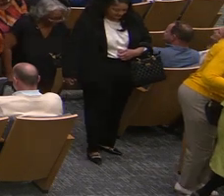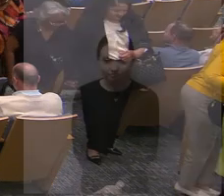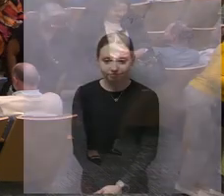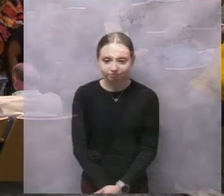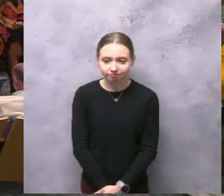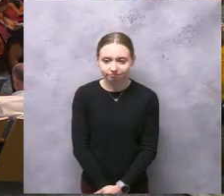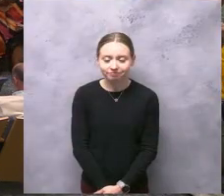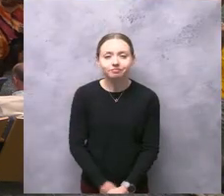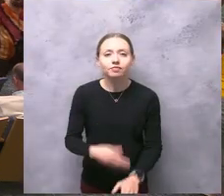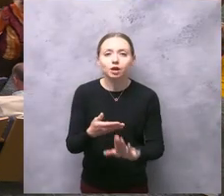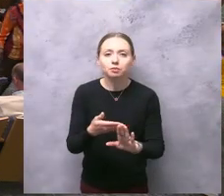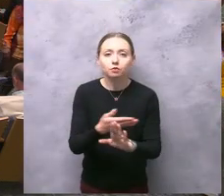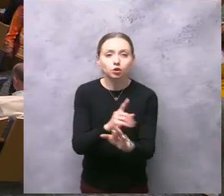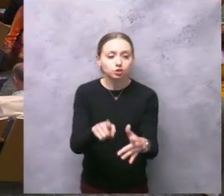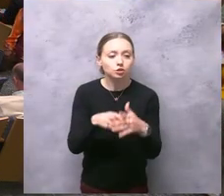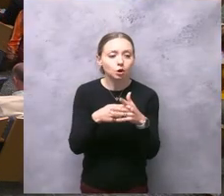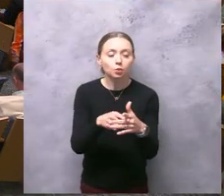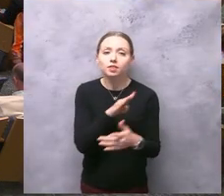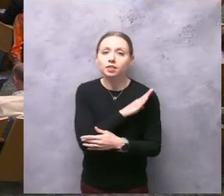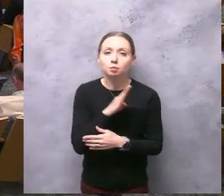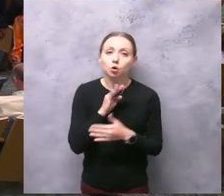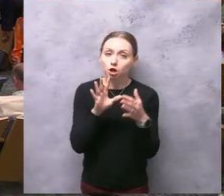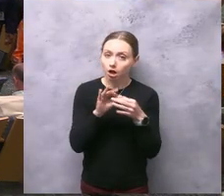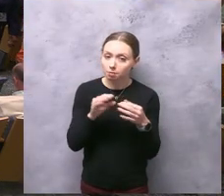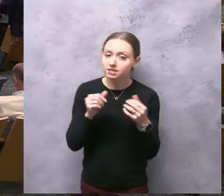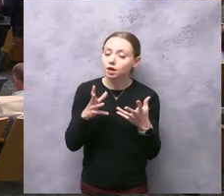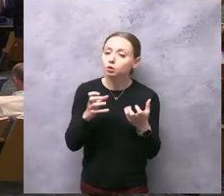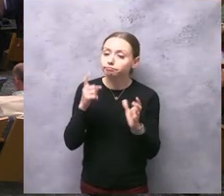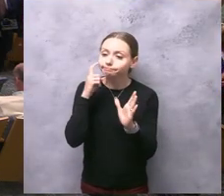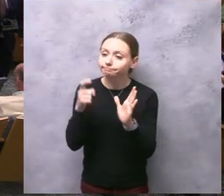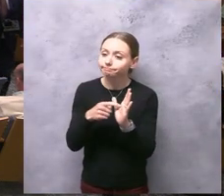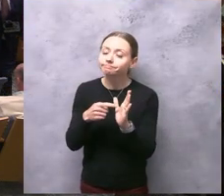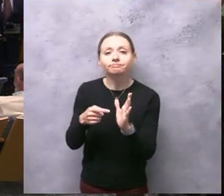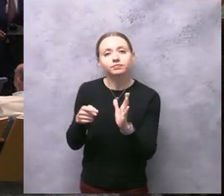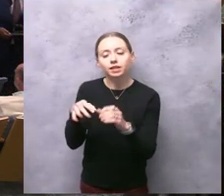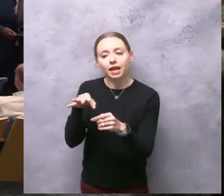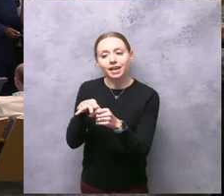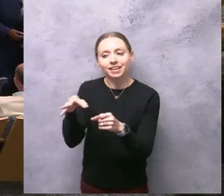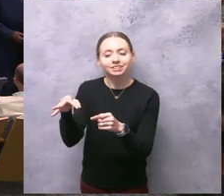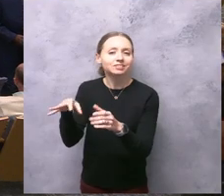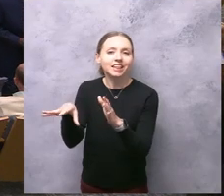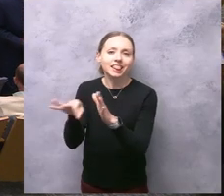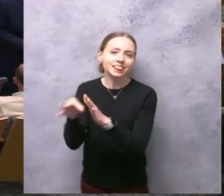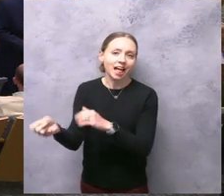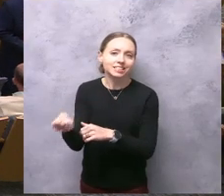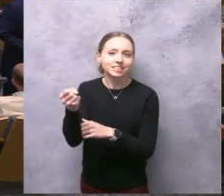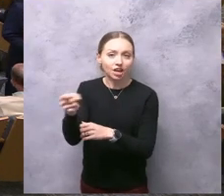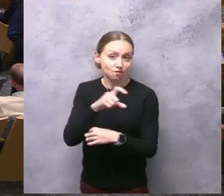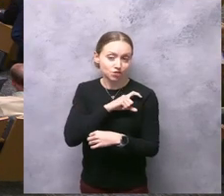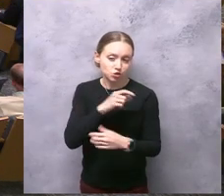Before we proceed with board comments, I see that we have an elected official with us. Mr. Hickman, do you have anything to add?